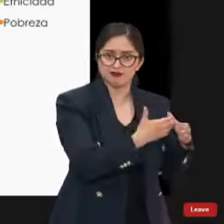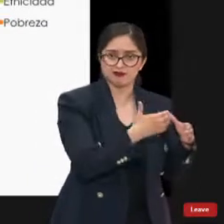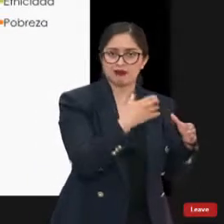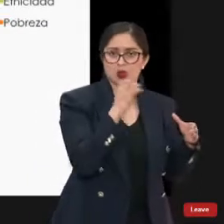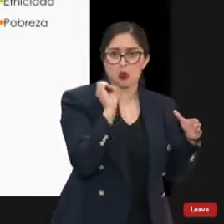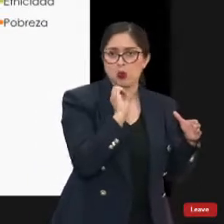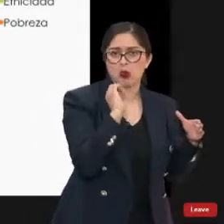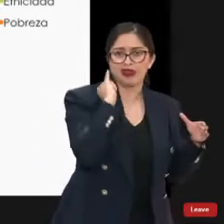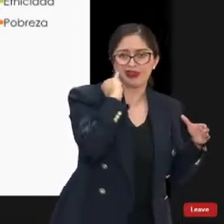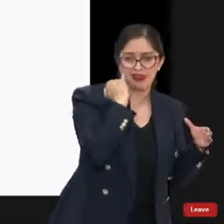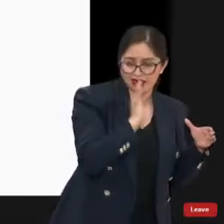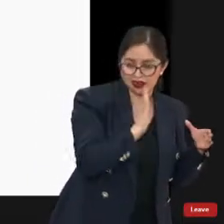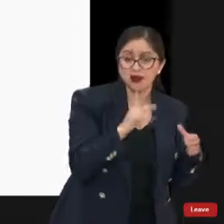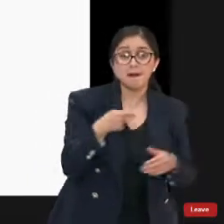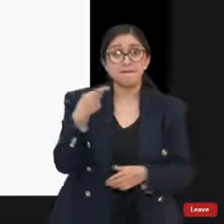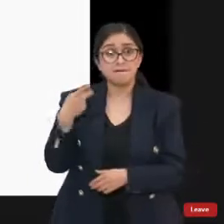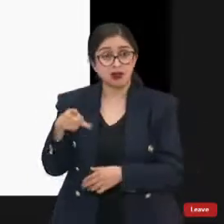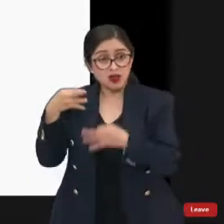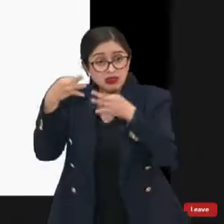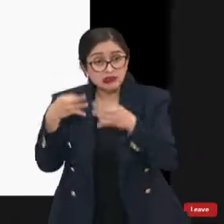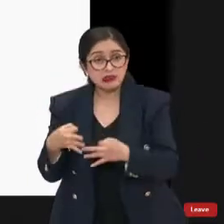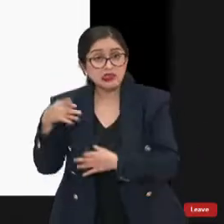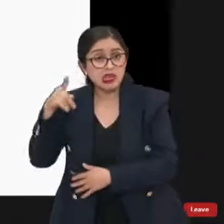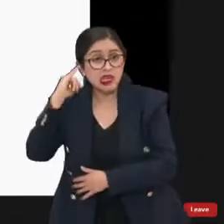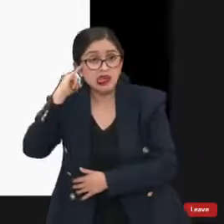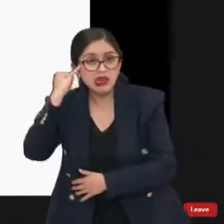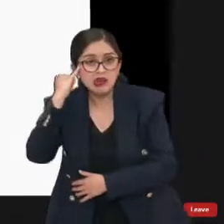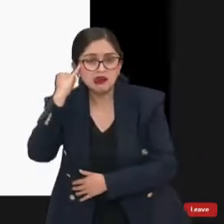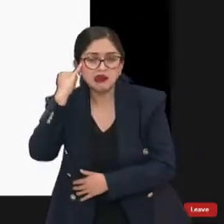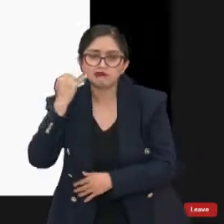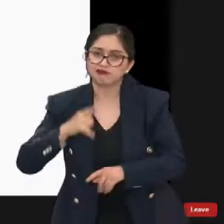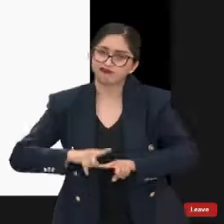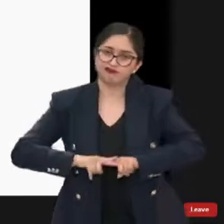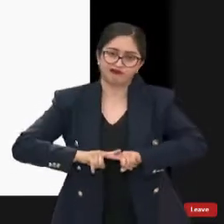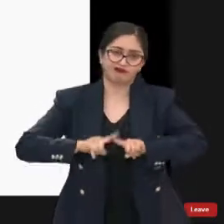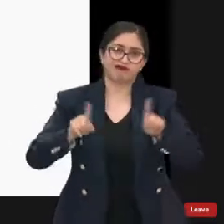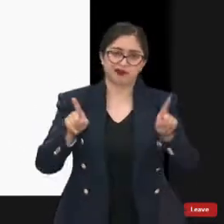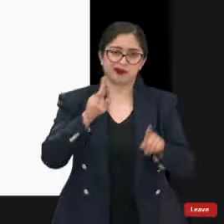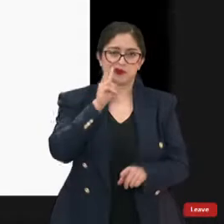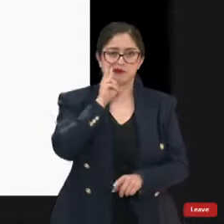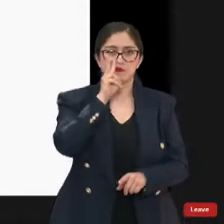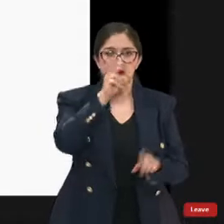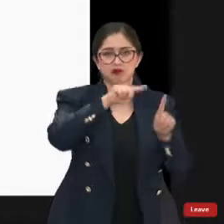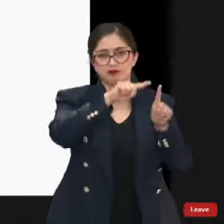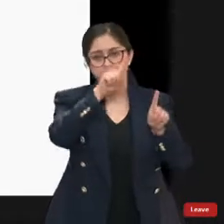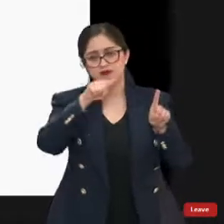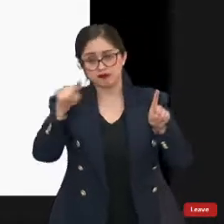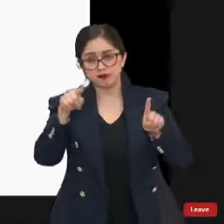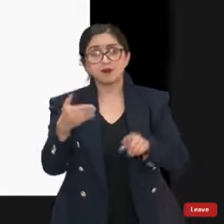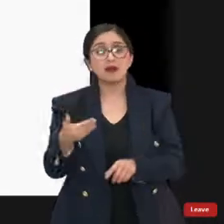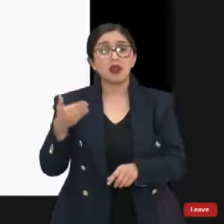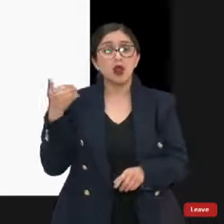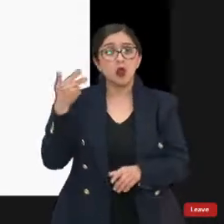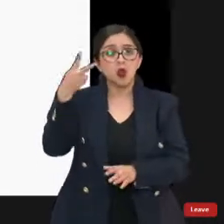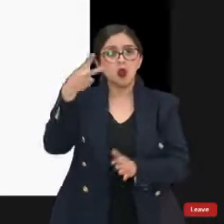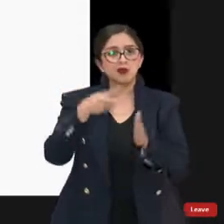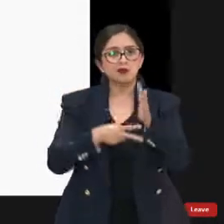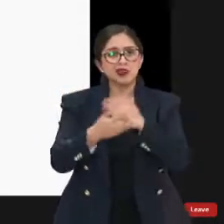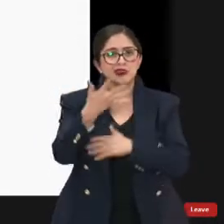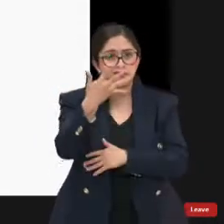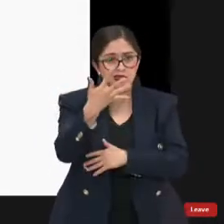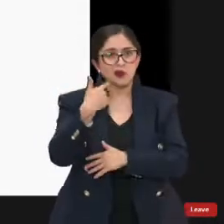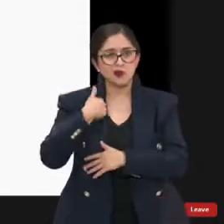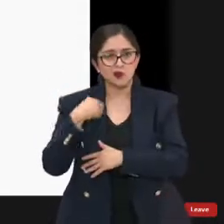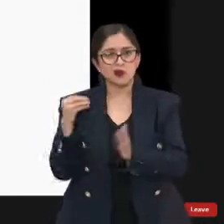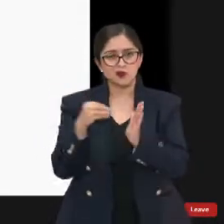indigenous population. The non-indigenous, this is an opposing or a reverse curve. Like, for example,